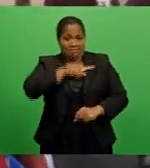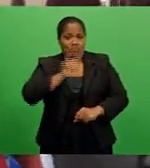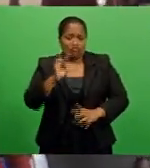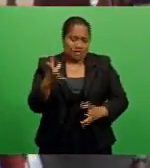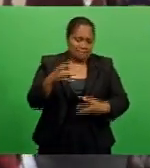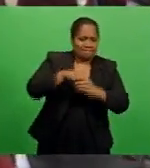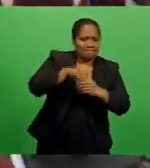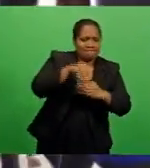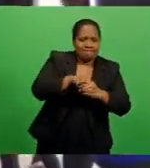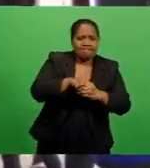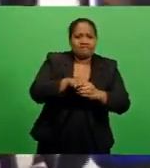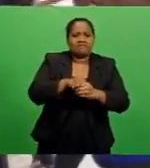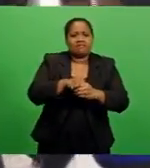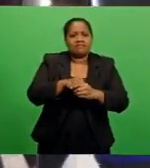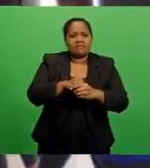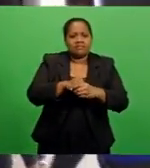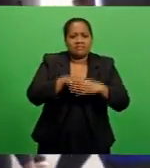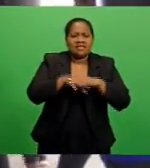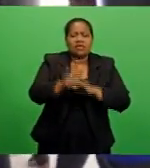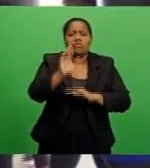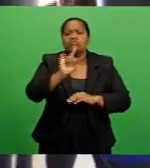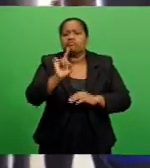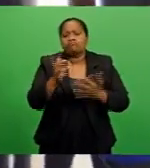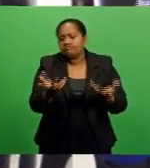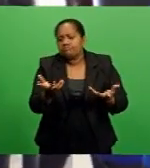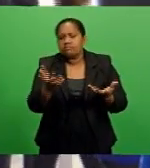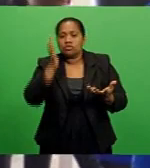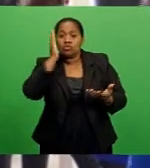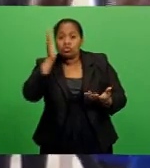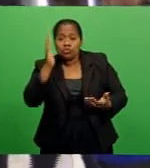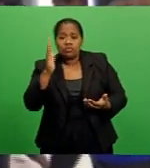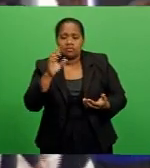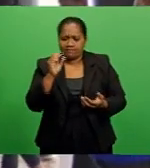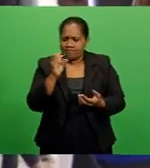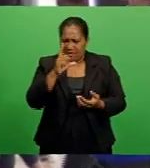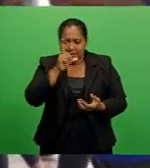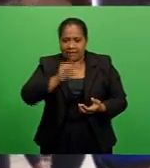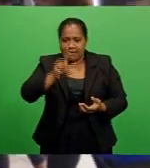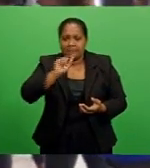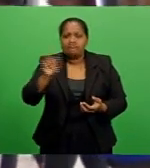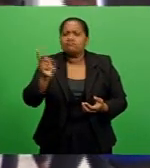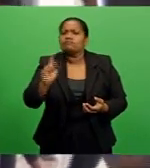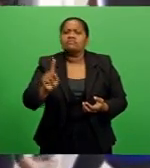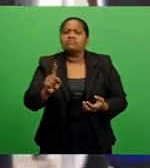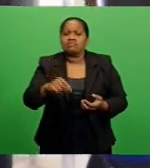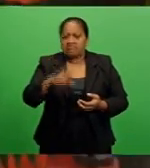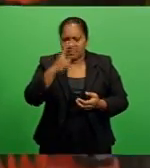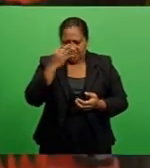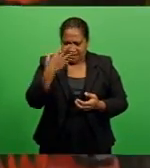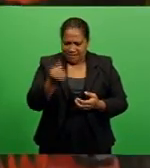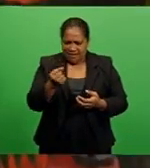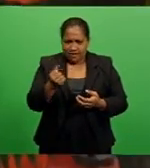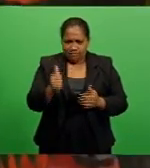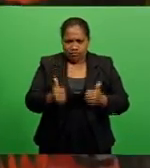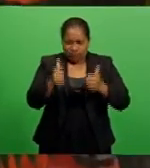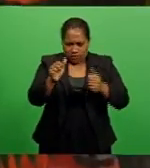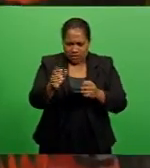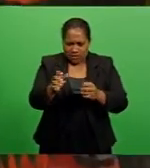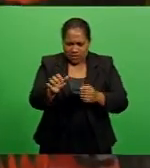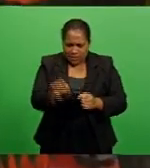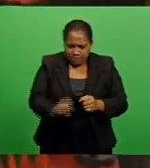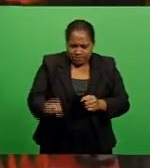in the schools so that we can lay a nice platform for students.